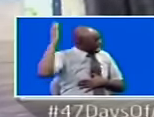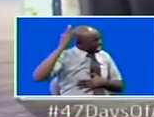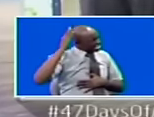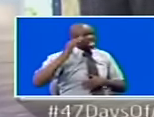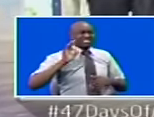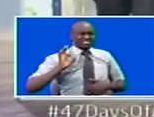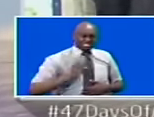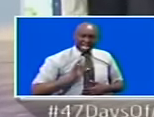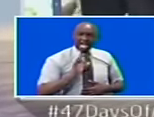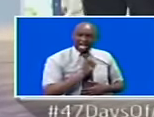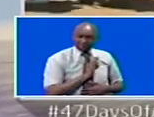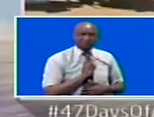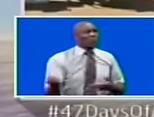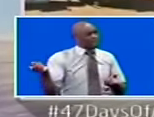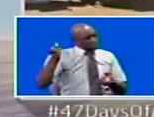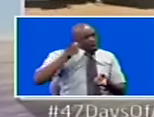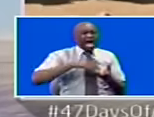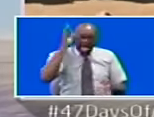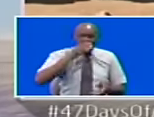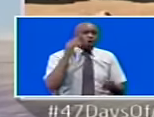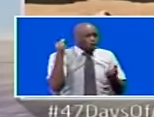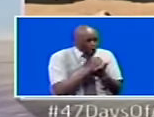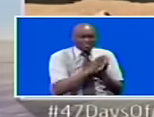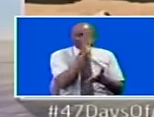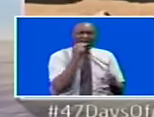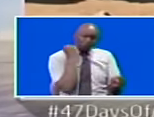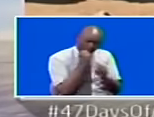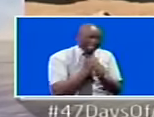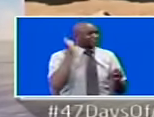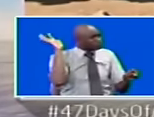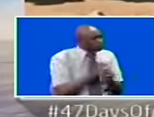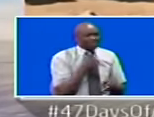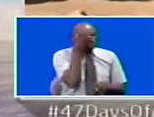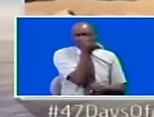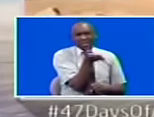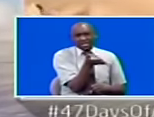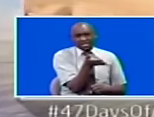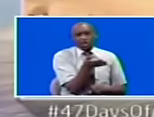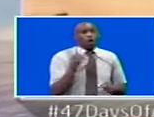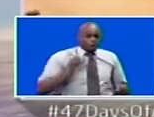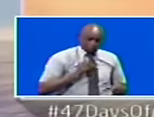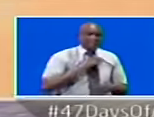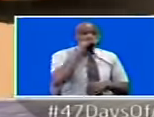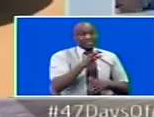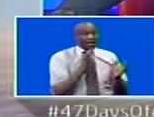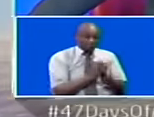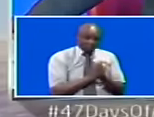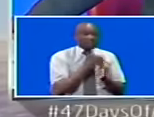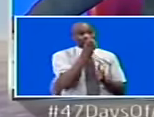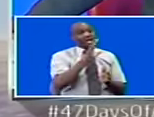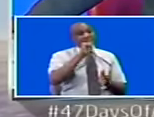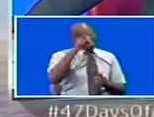staff, turnover in the office, in your office, the office of the Speaker, as well as the office of the Clerk of the County